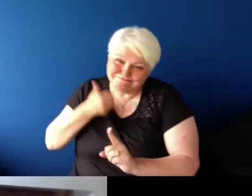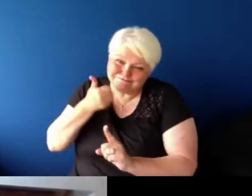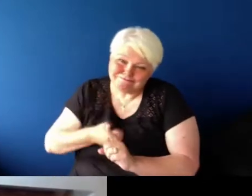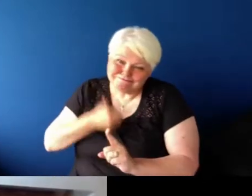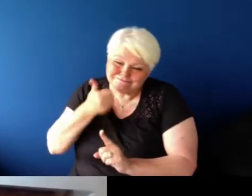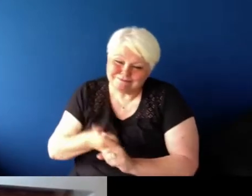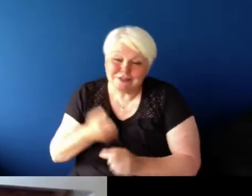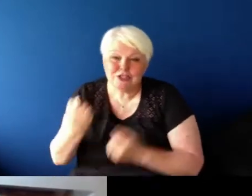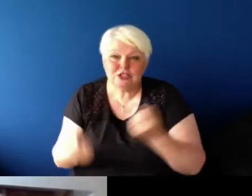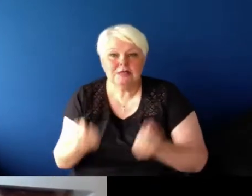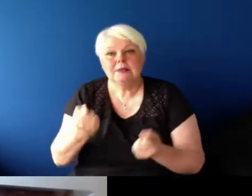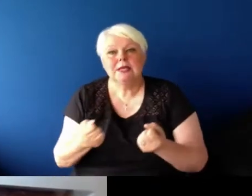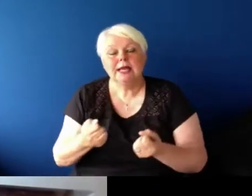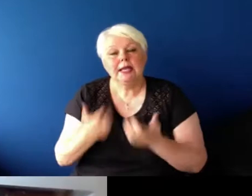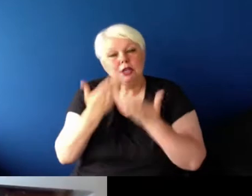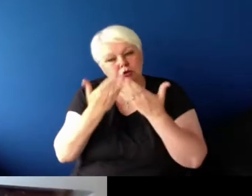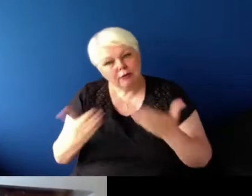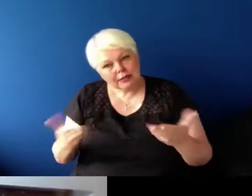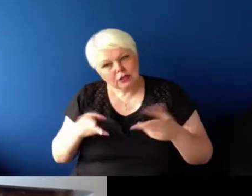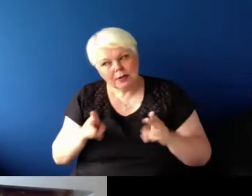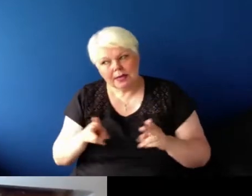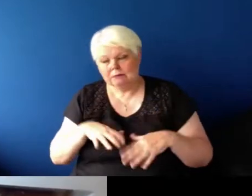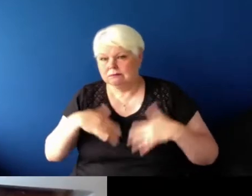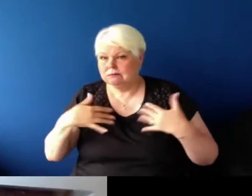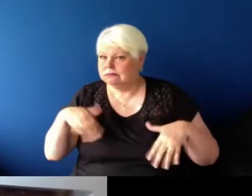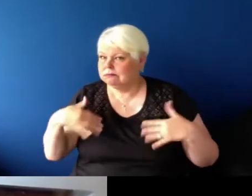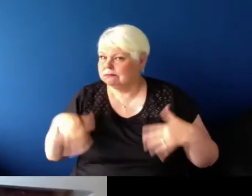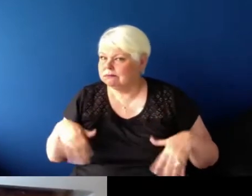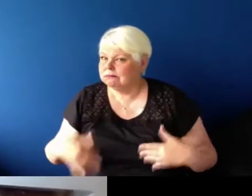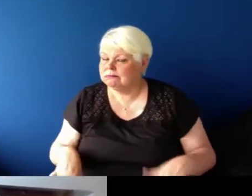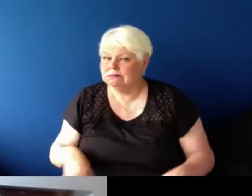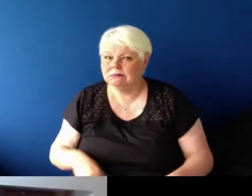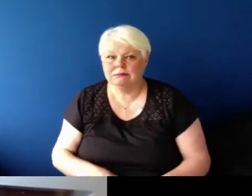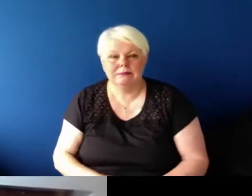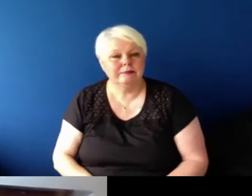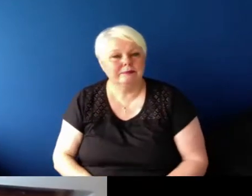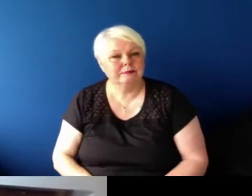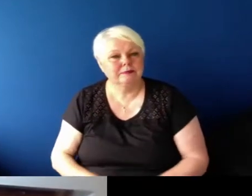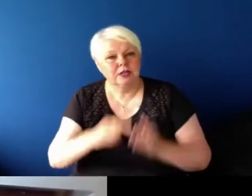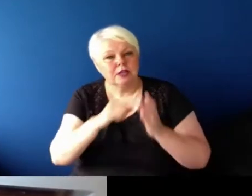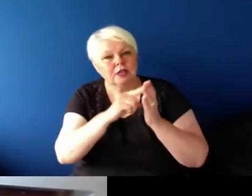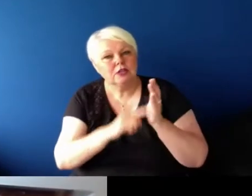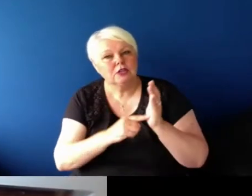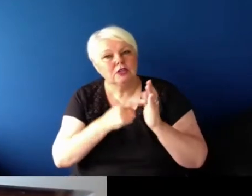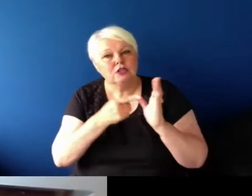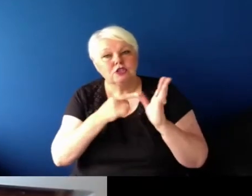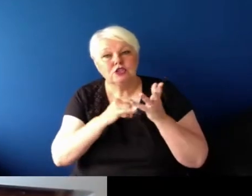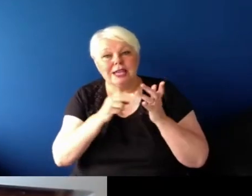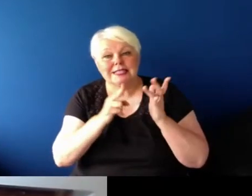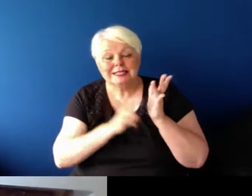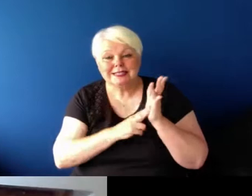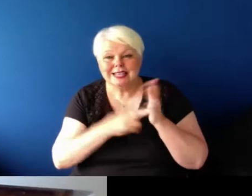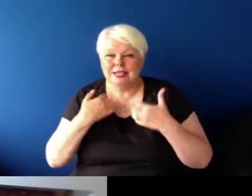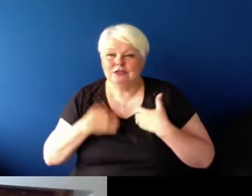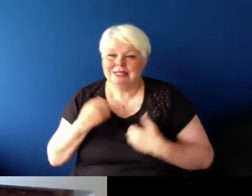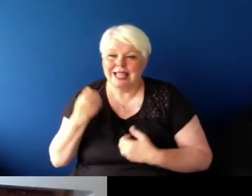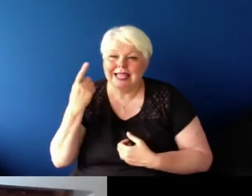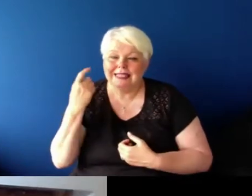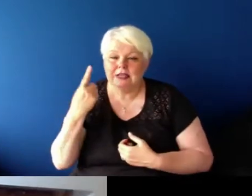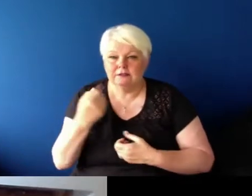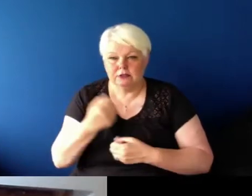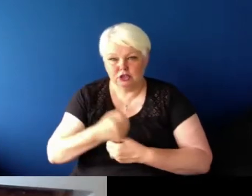it graciously, it's massive. So Jason is interested in the idea of